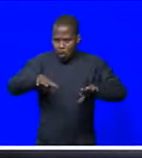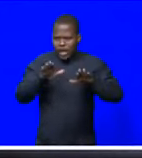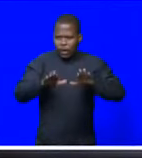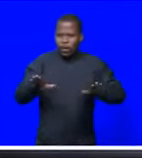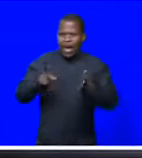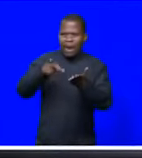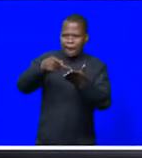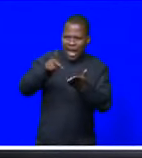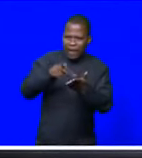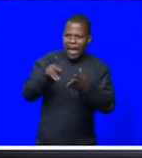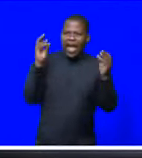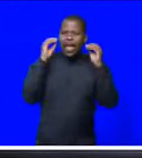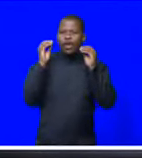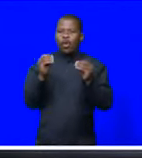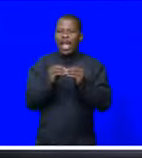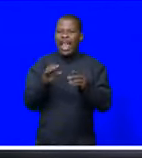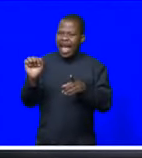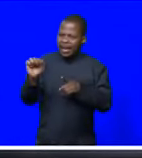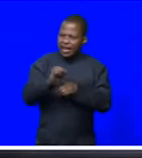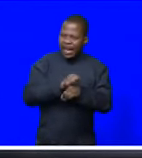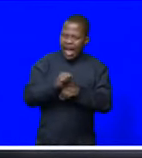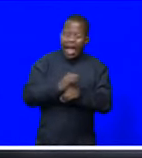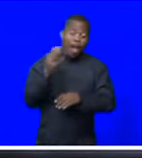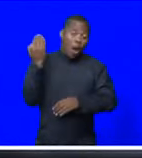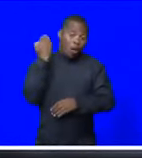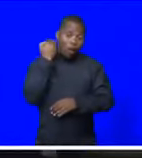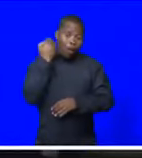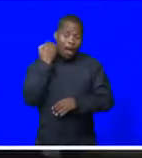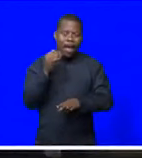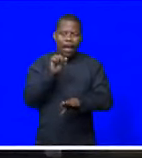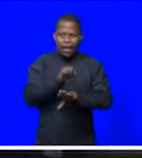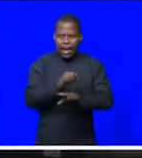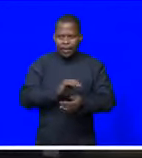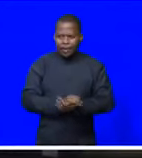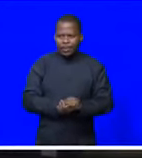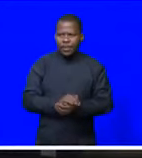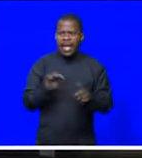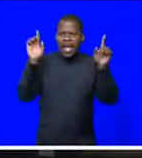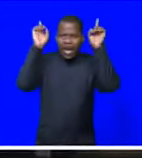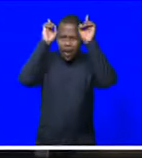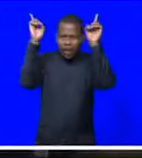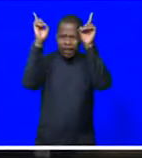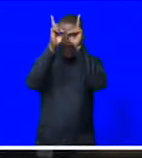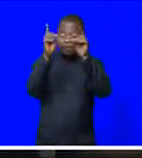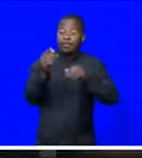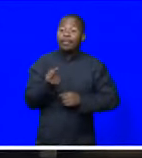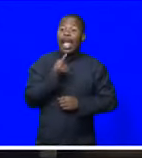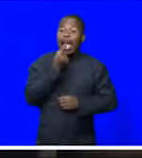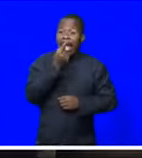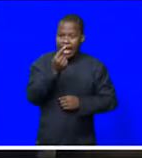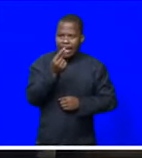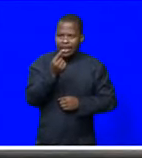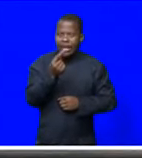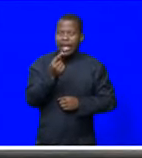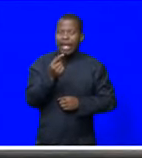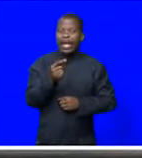taking our kids outside the country. The university says it would appreciate a solution to the issue